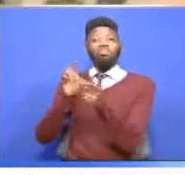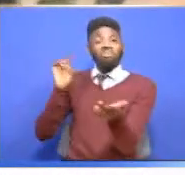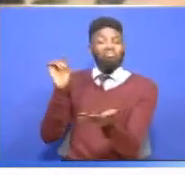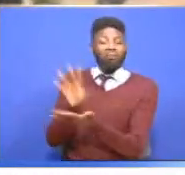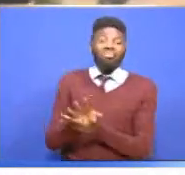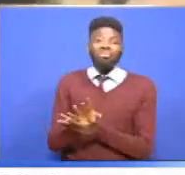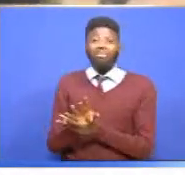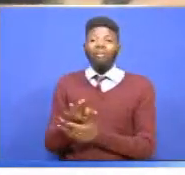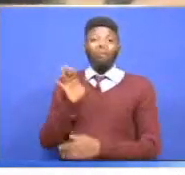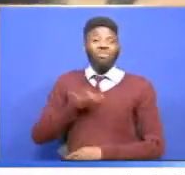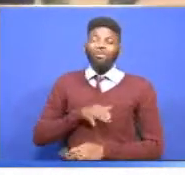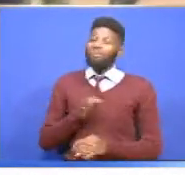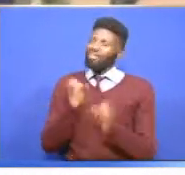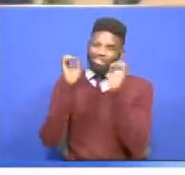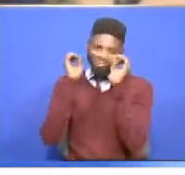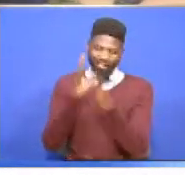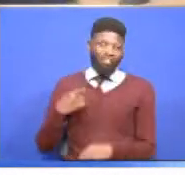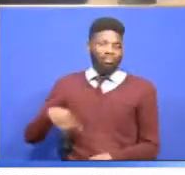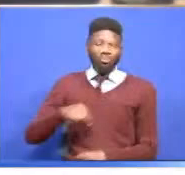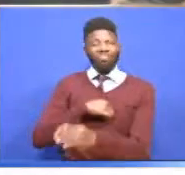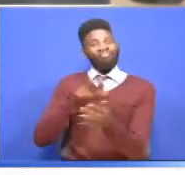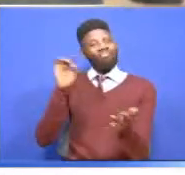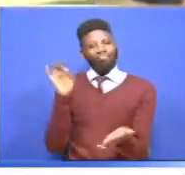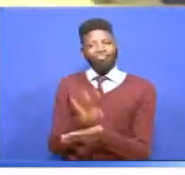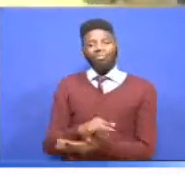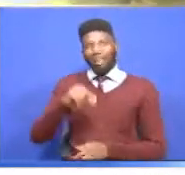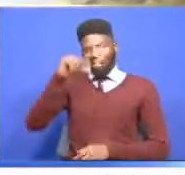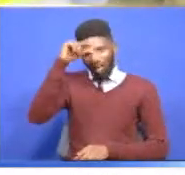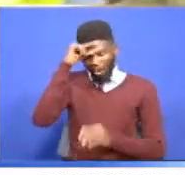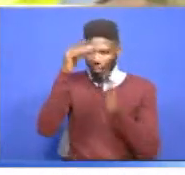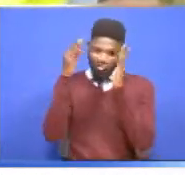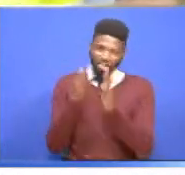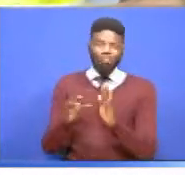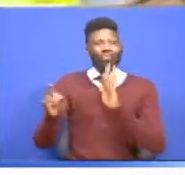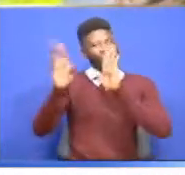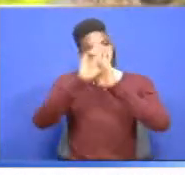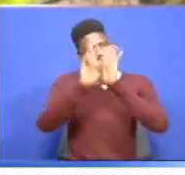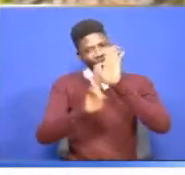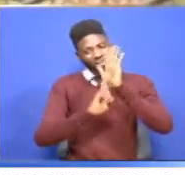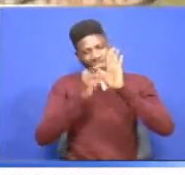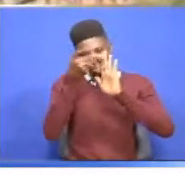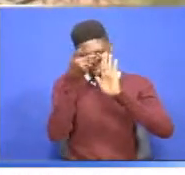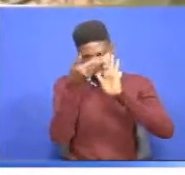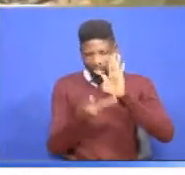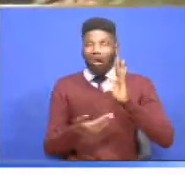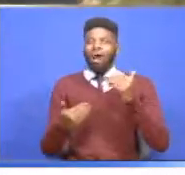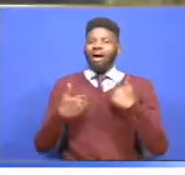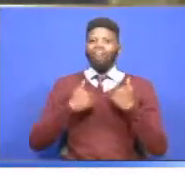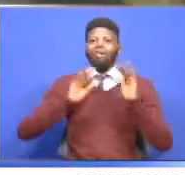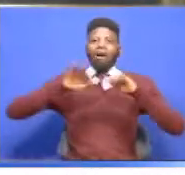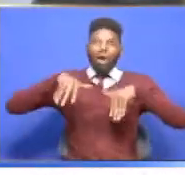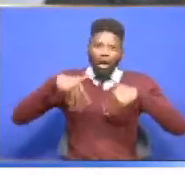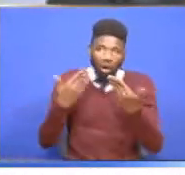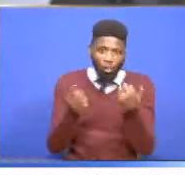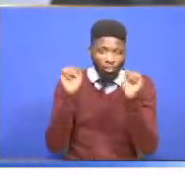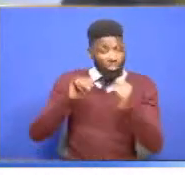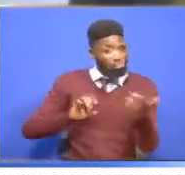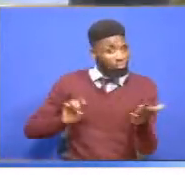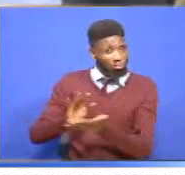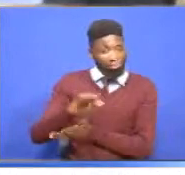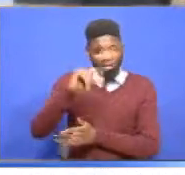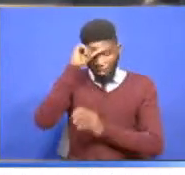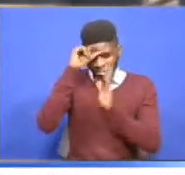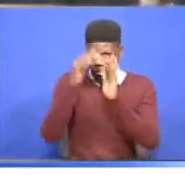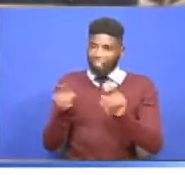are impeaching a governor. And the rules of impeaching a governor are laid down. And second, let me say this. The